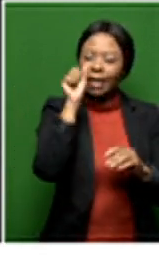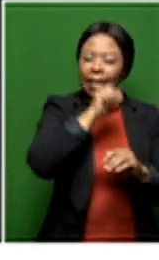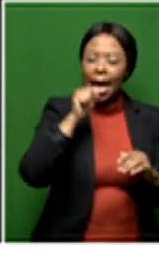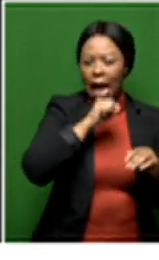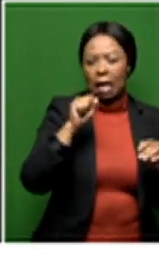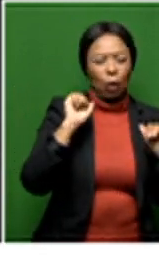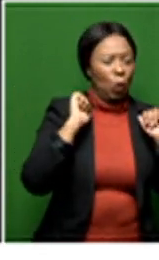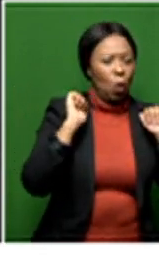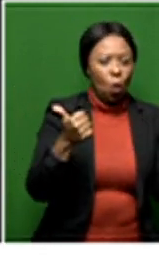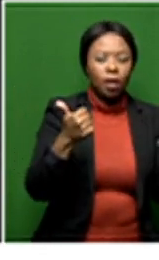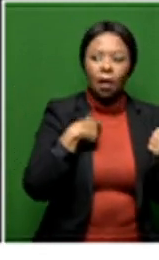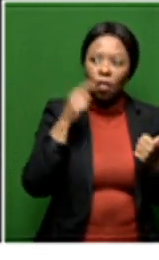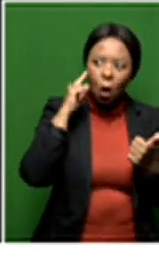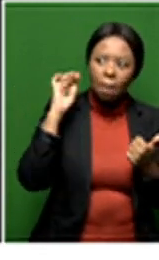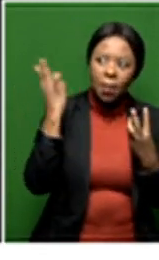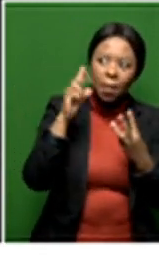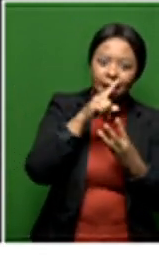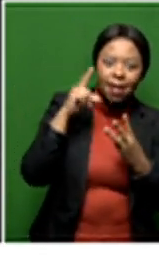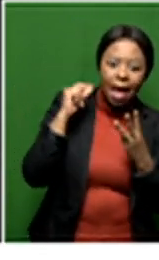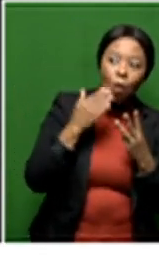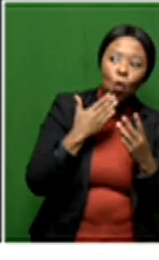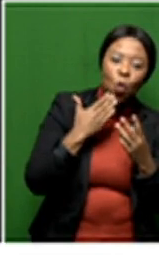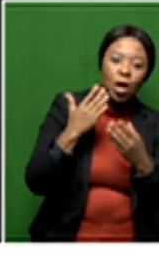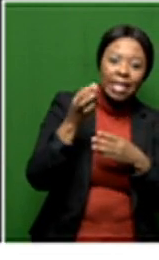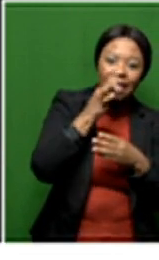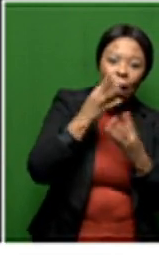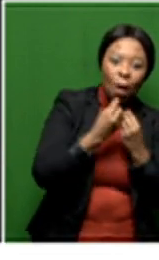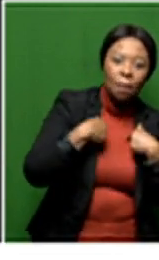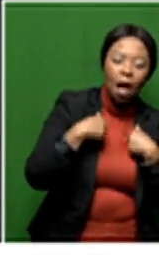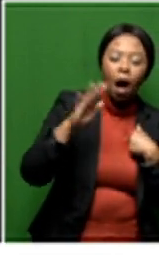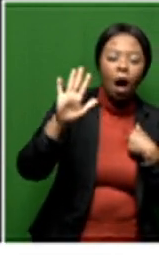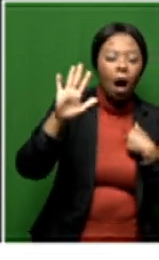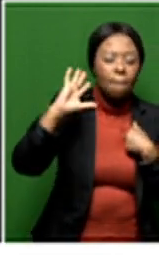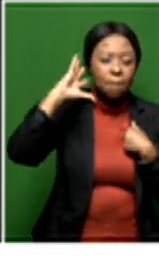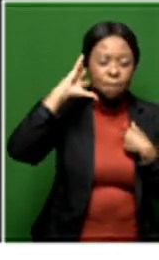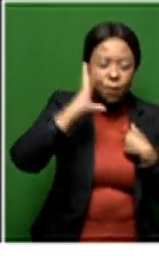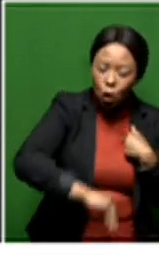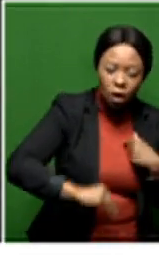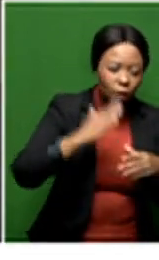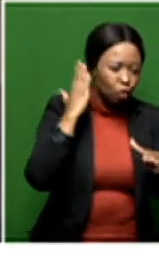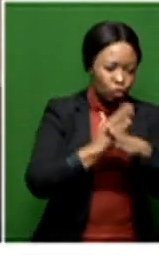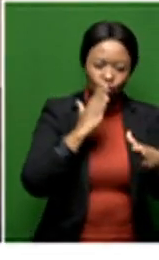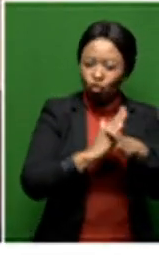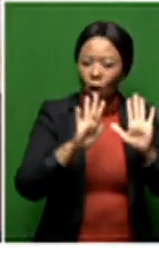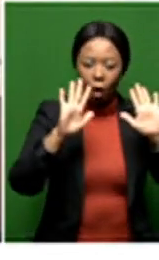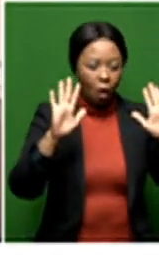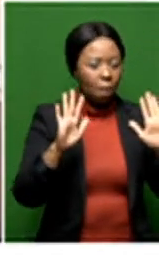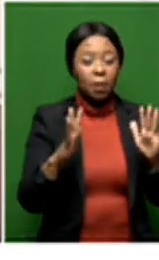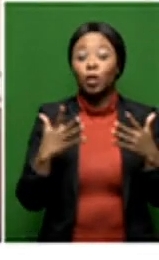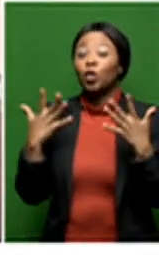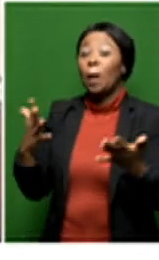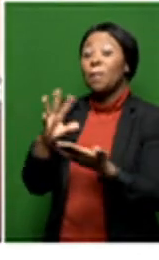people to sing with me on this song, you know, their names came up and they did a marvelous job. Yeah. What exactly are you hoping the